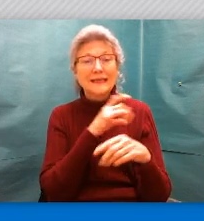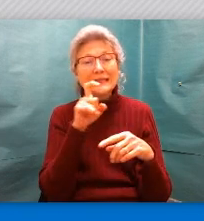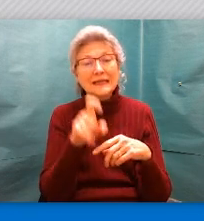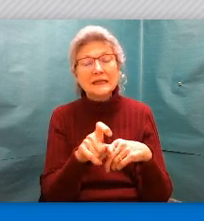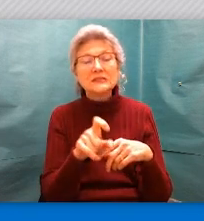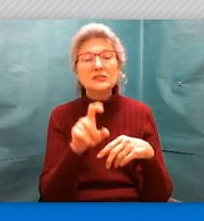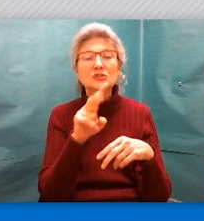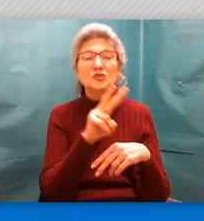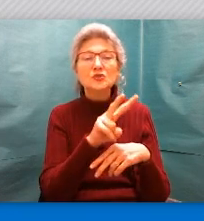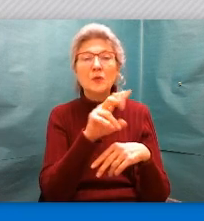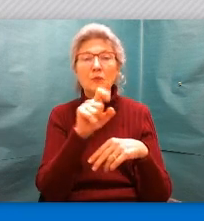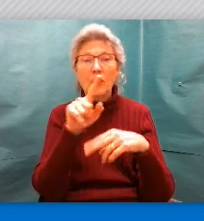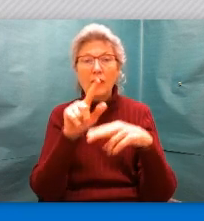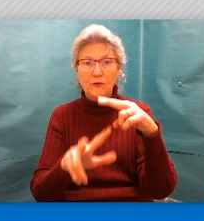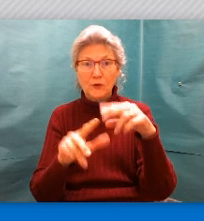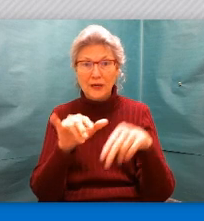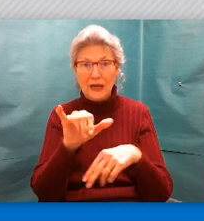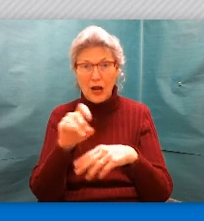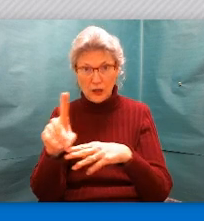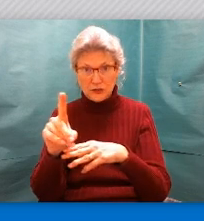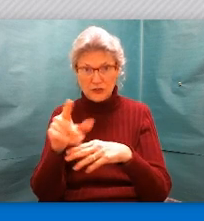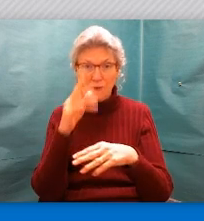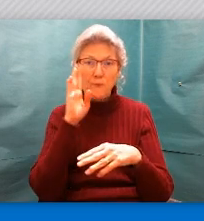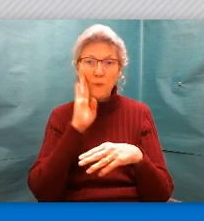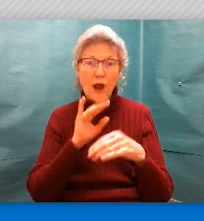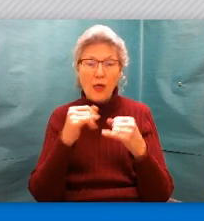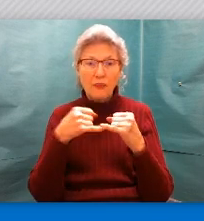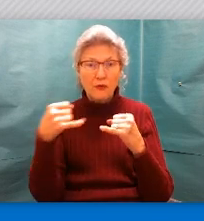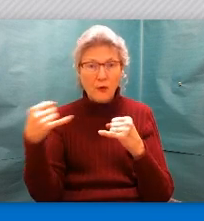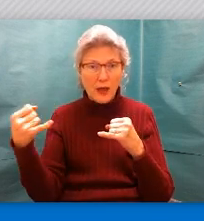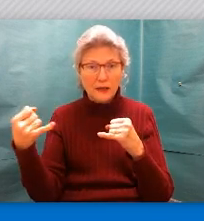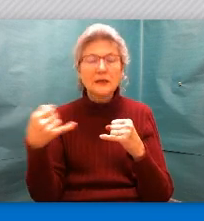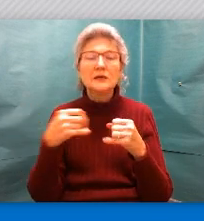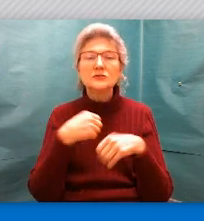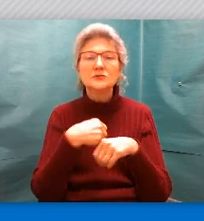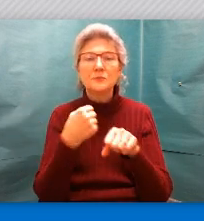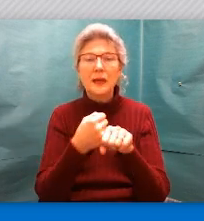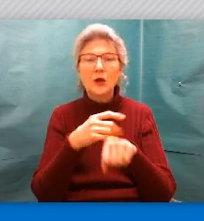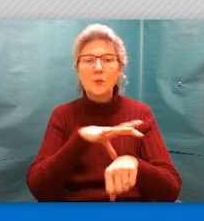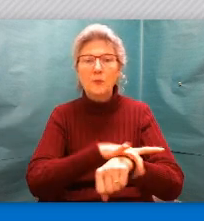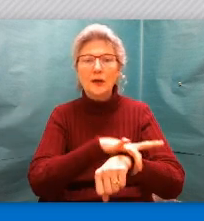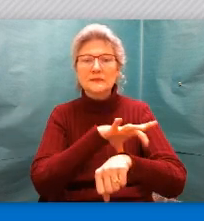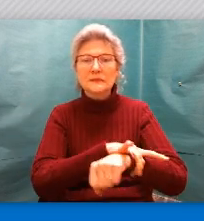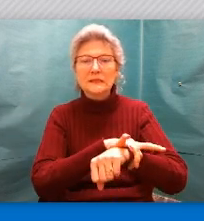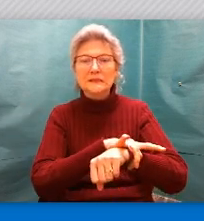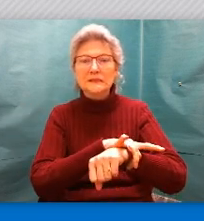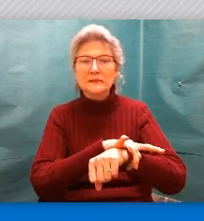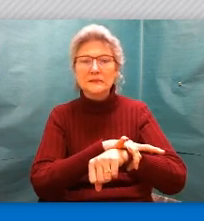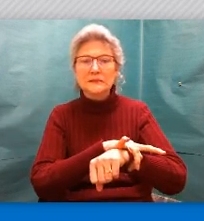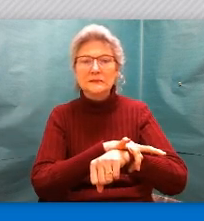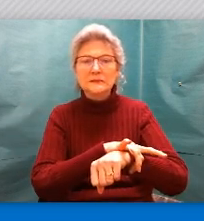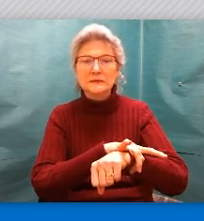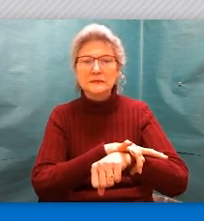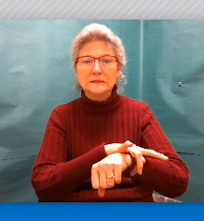2 1/3 yards of brown thread in order to make her bracelet.